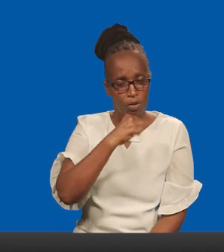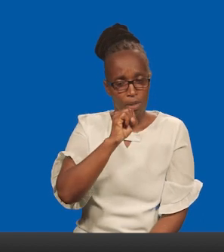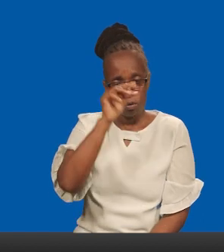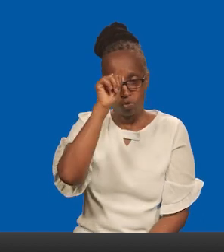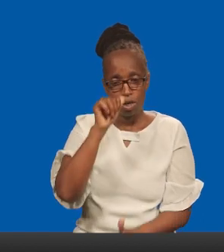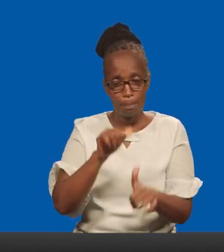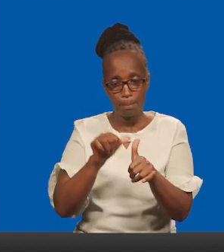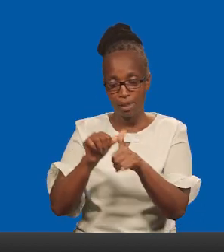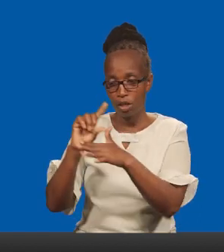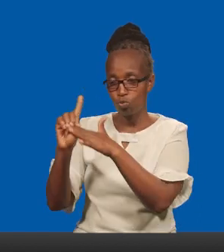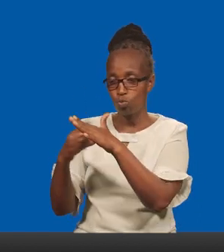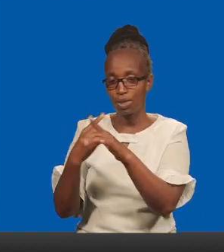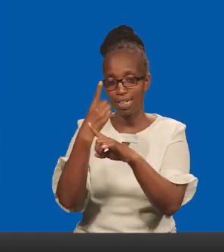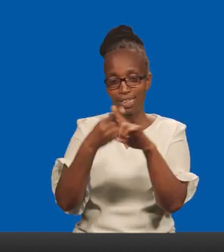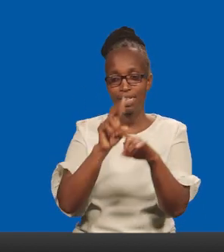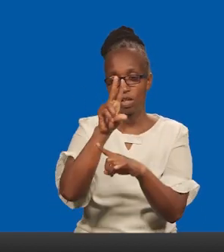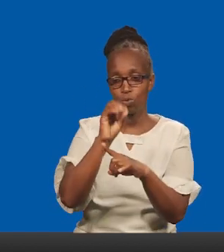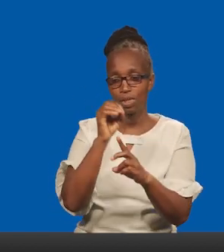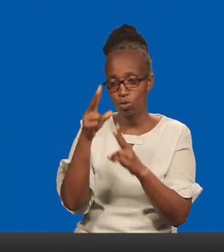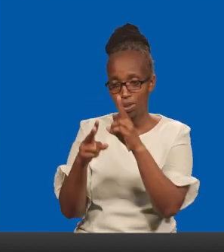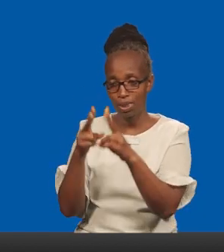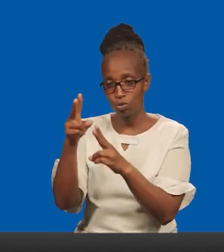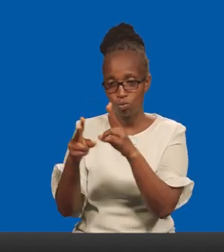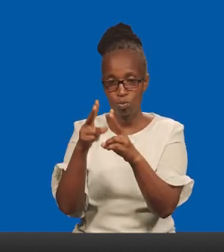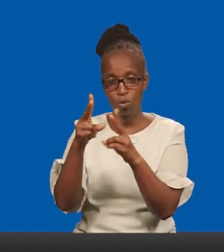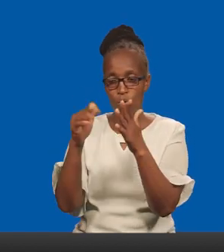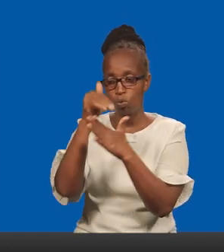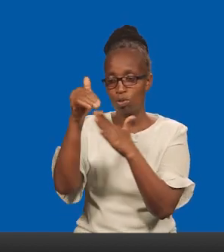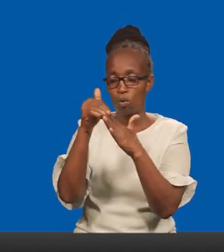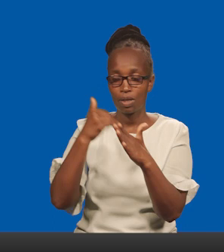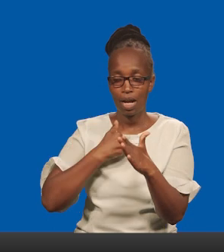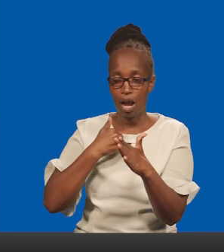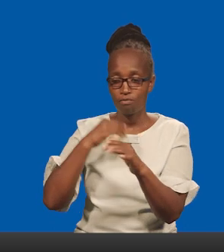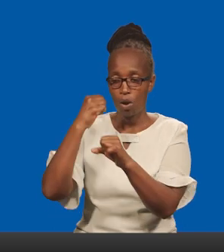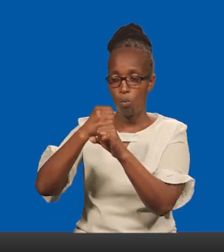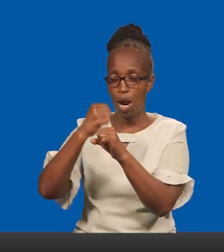Because by 2027, people will not remember that we won in